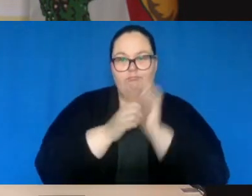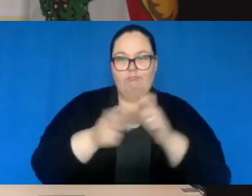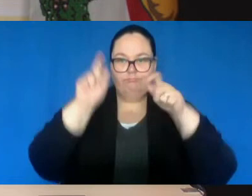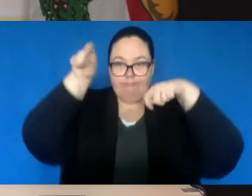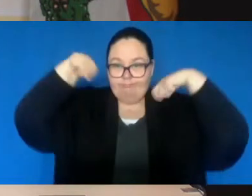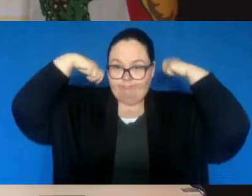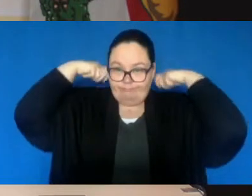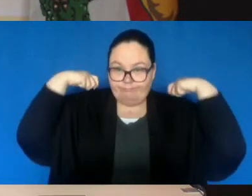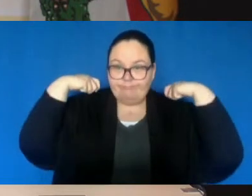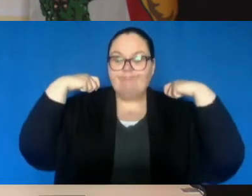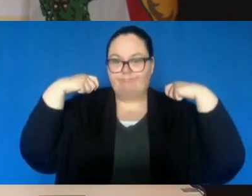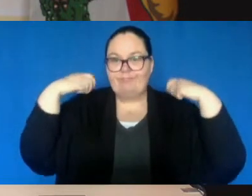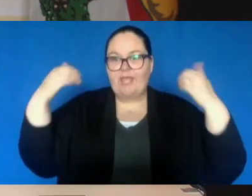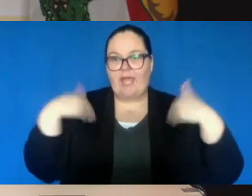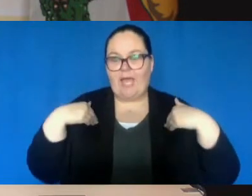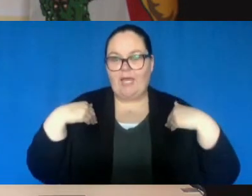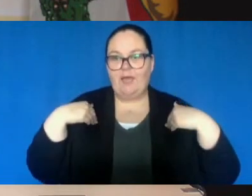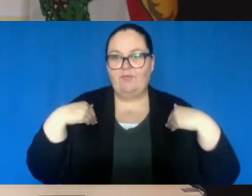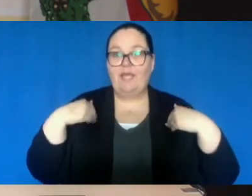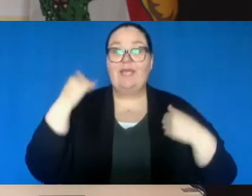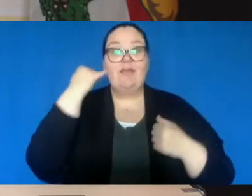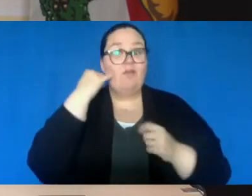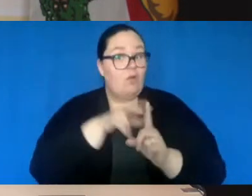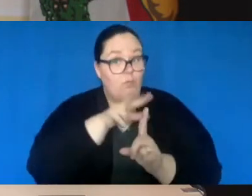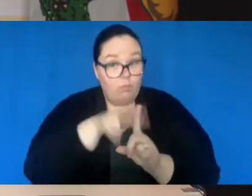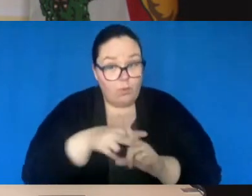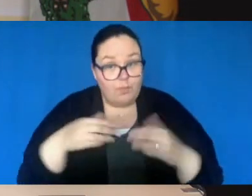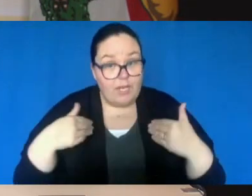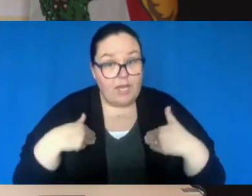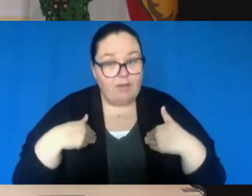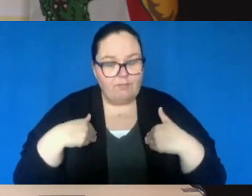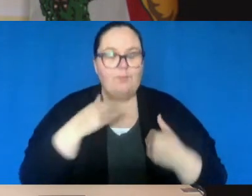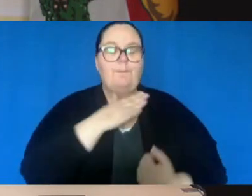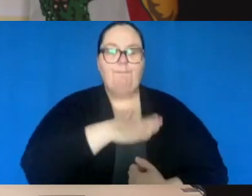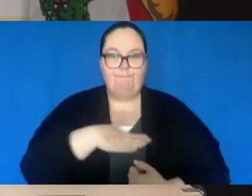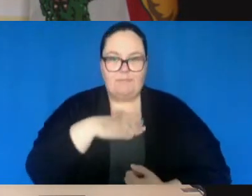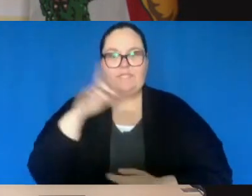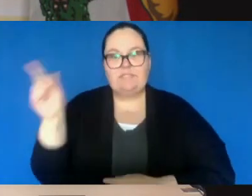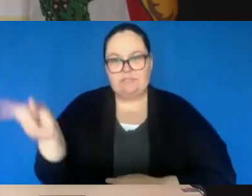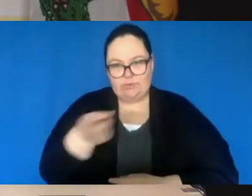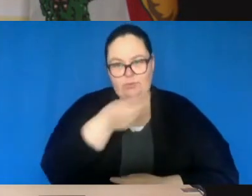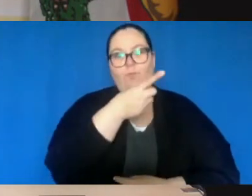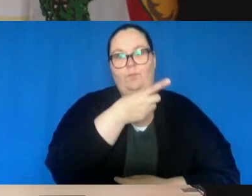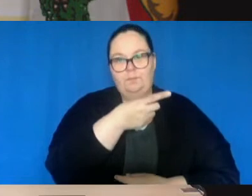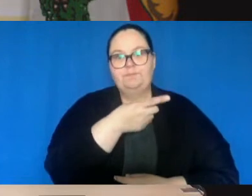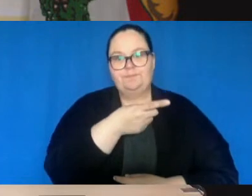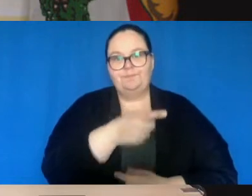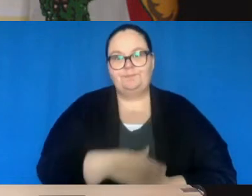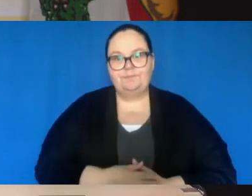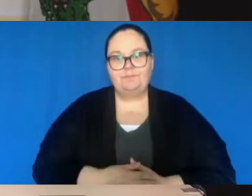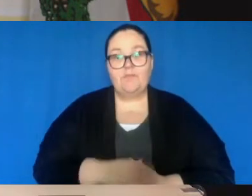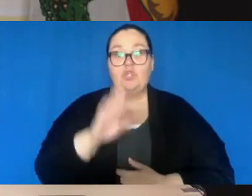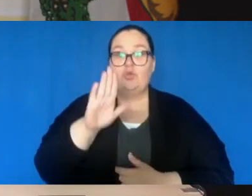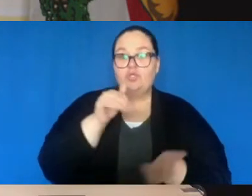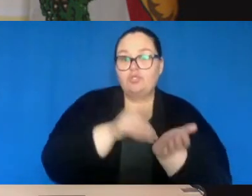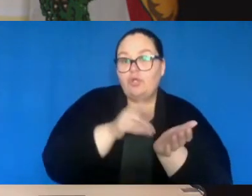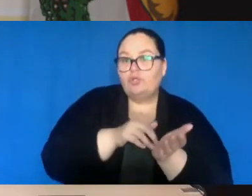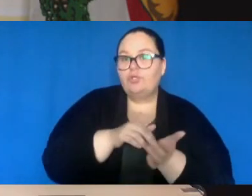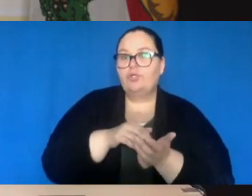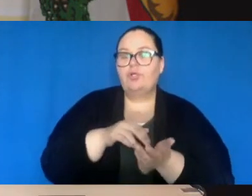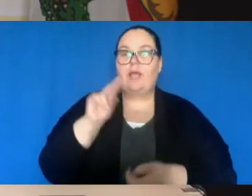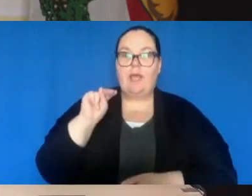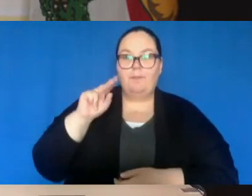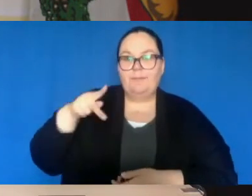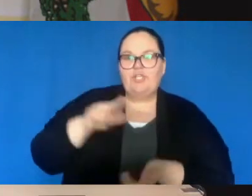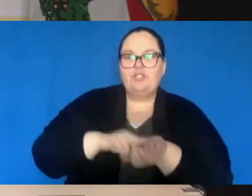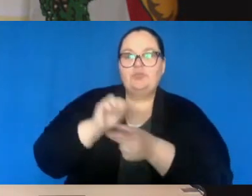please attend it. Your doctor or nurse practitioner has made your appointment because it is important to your health. So I ask